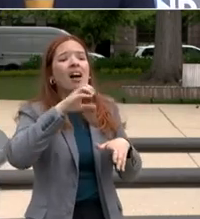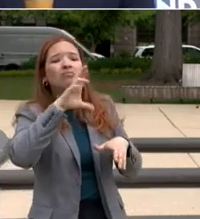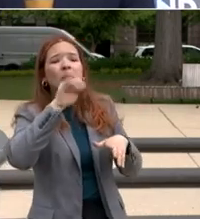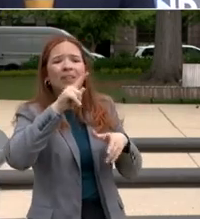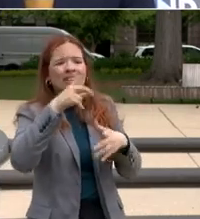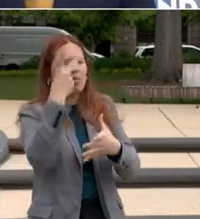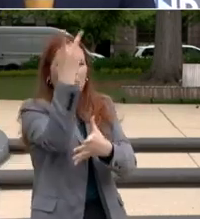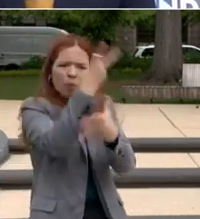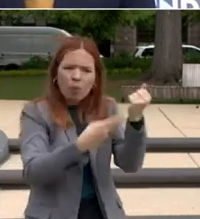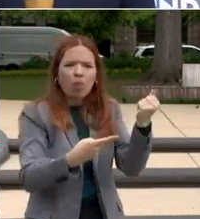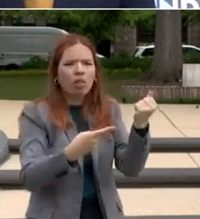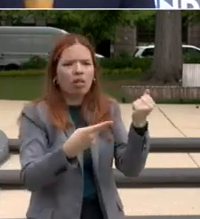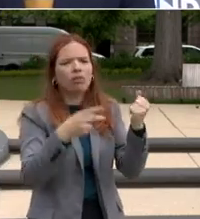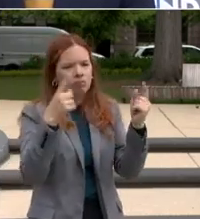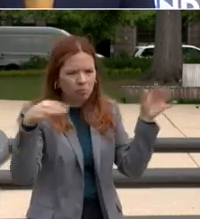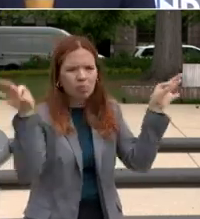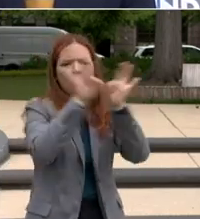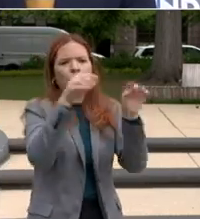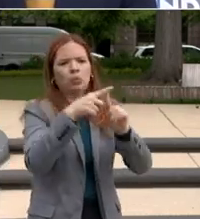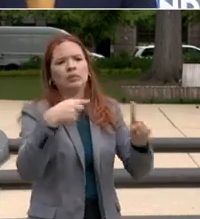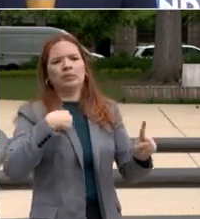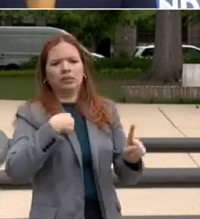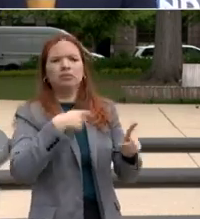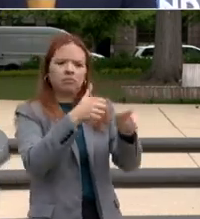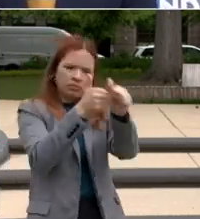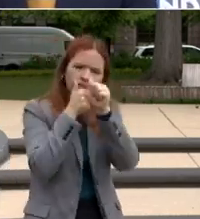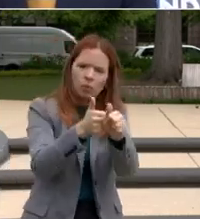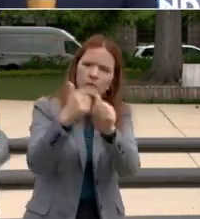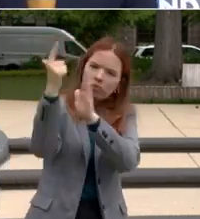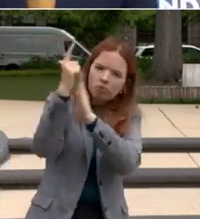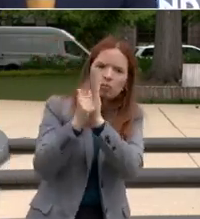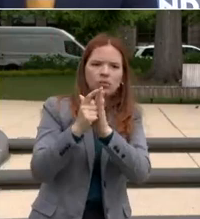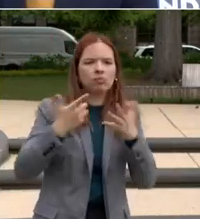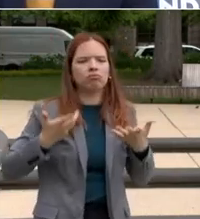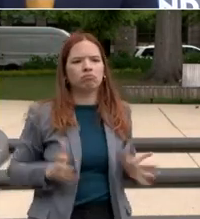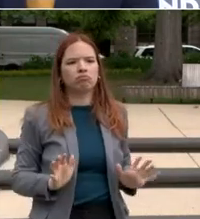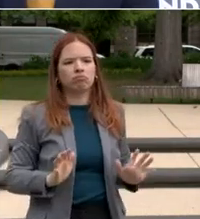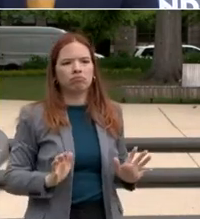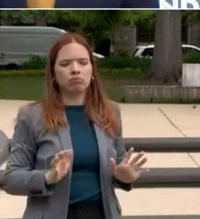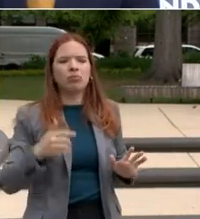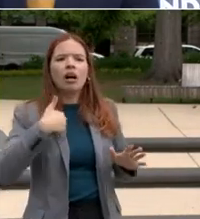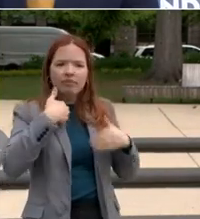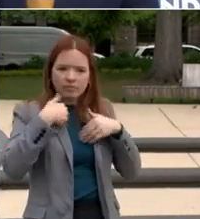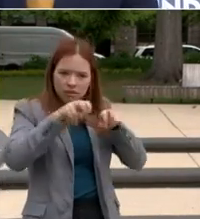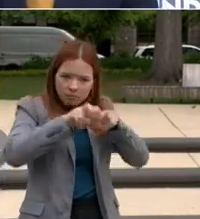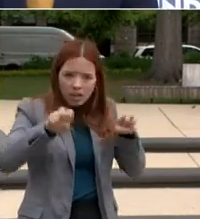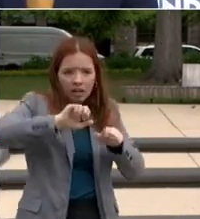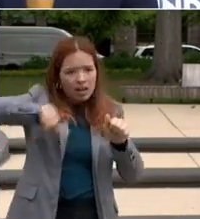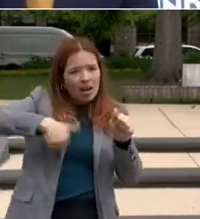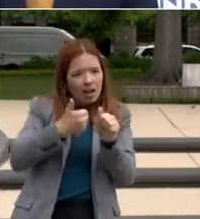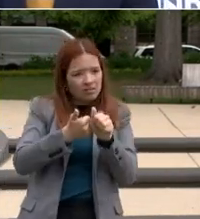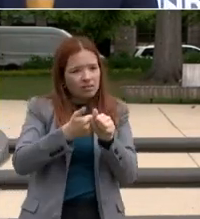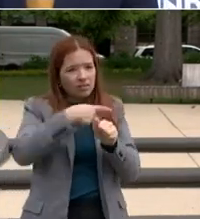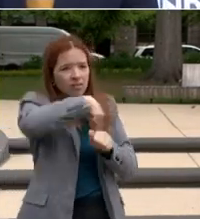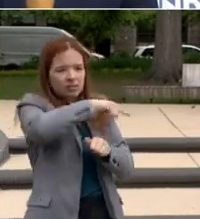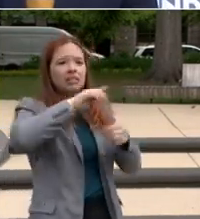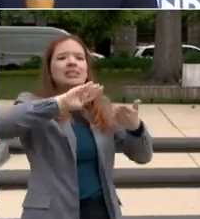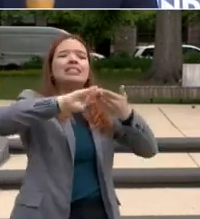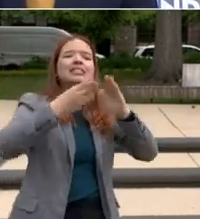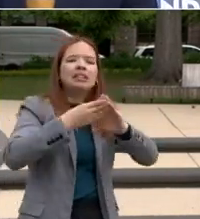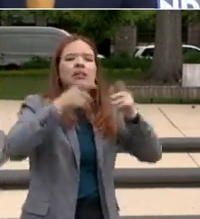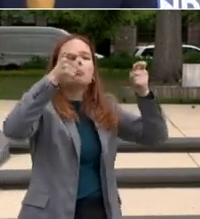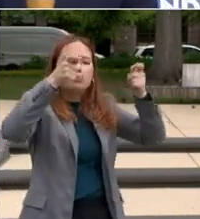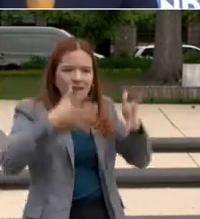following the law. We have impaneled under the city administrator's guidance a